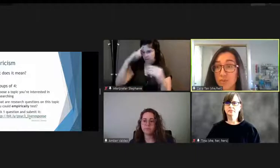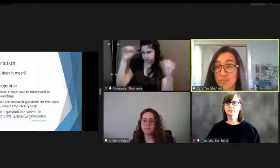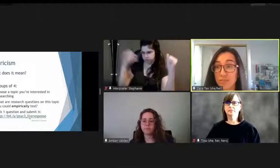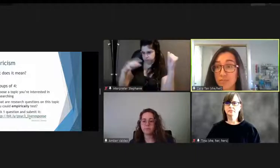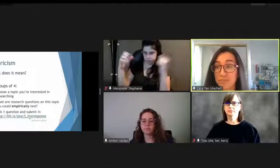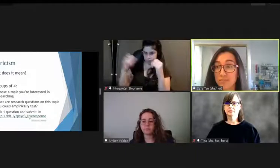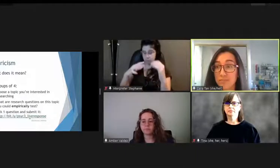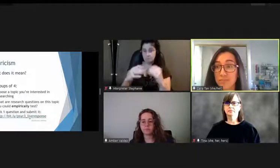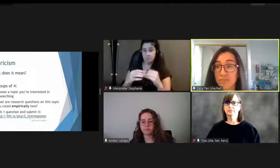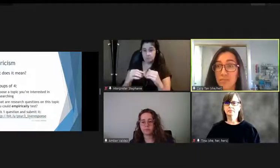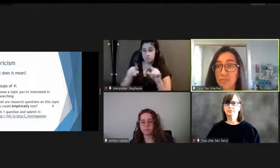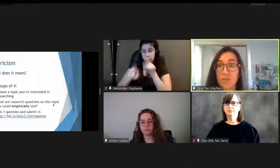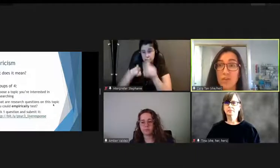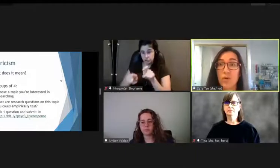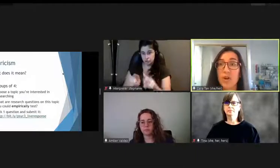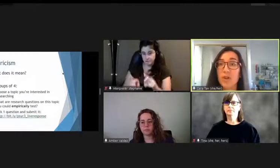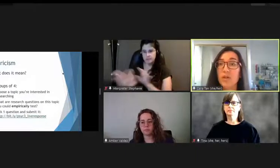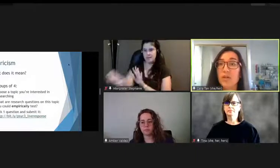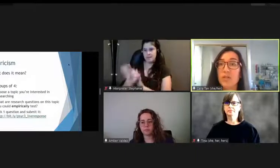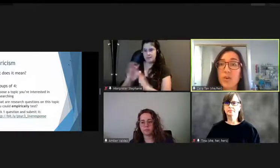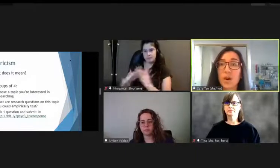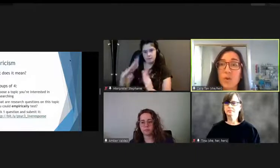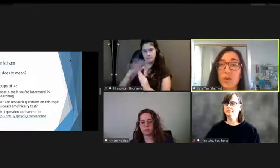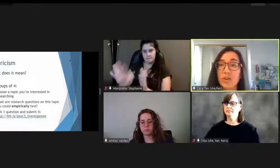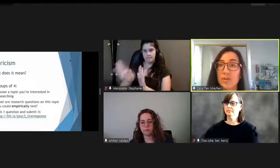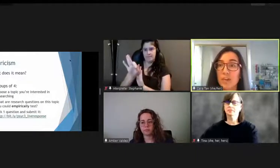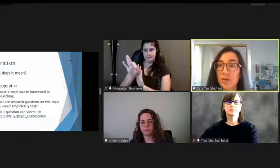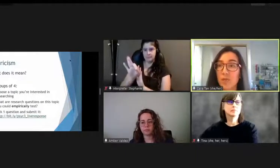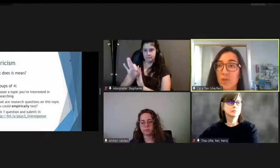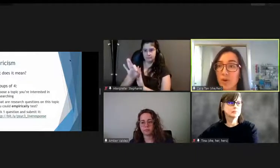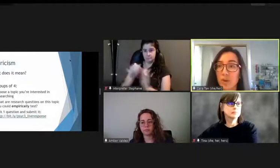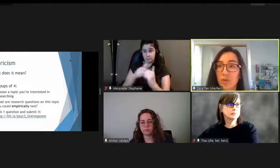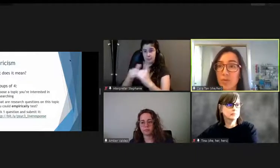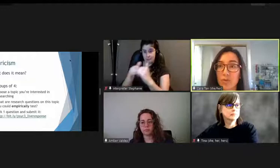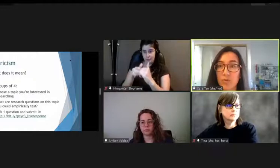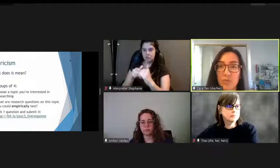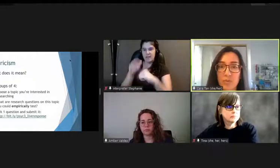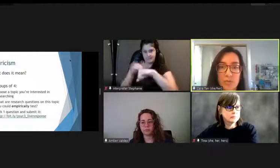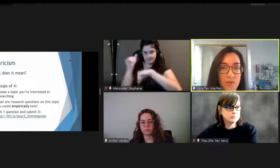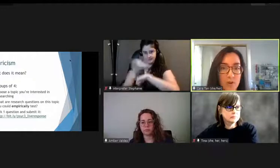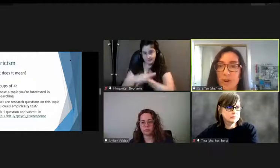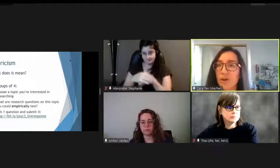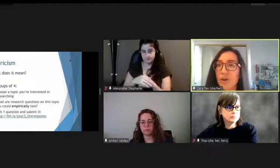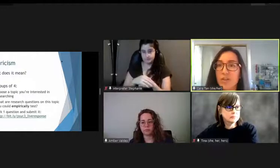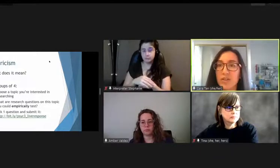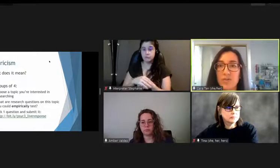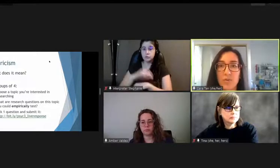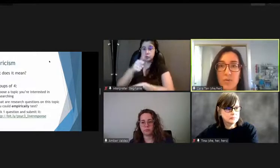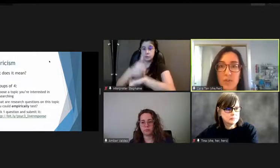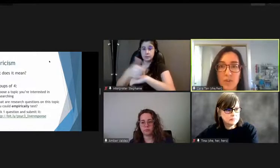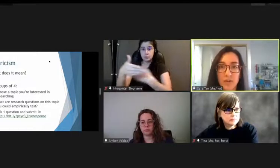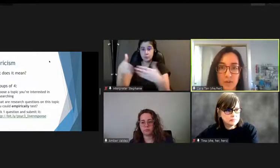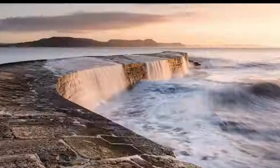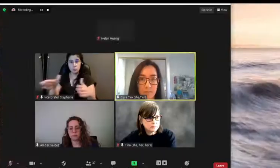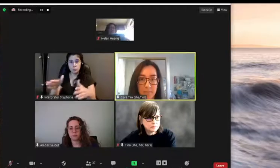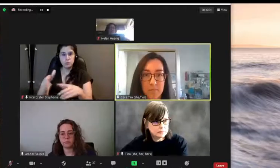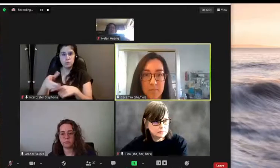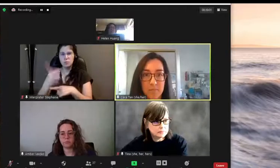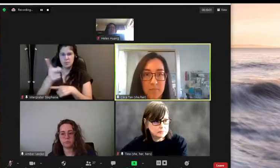form. Okay, so I'm going to set up the breakout rooms. Oh wait, no, I need to give me a